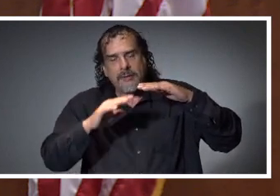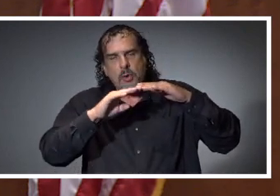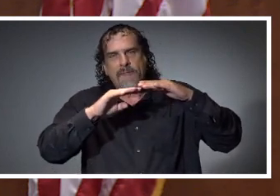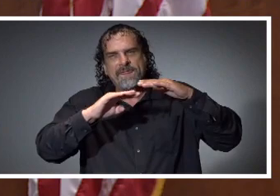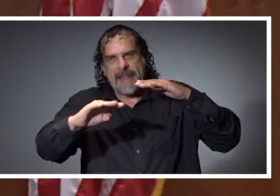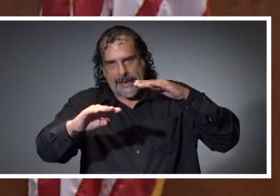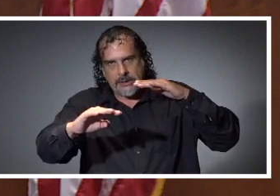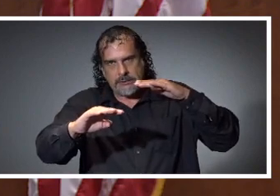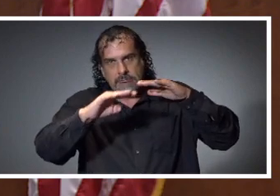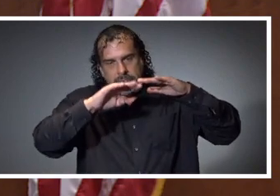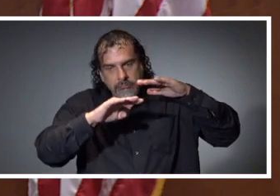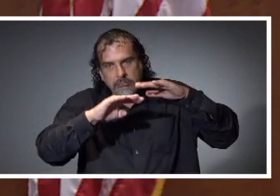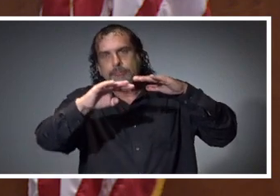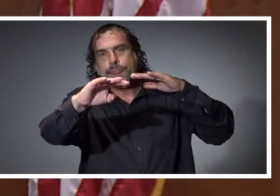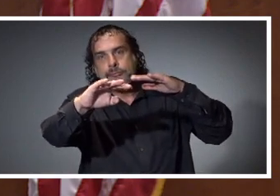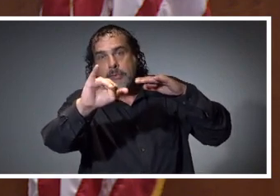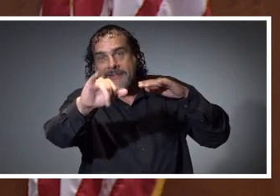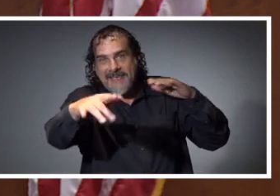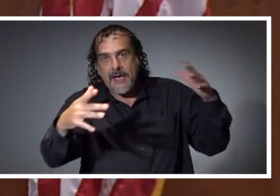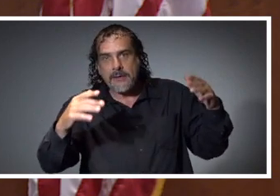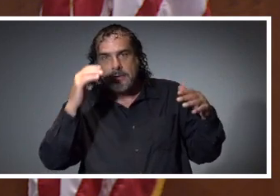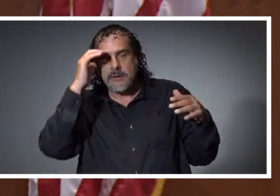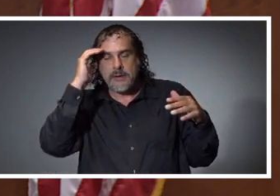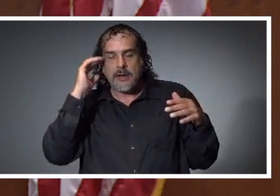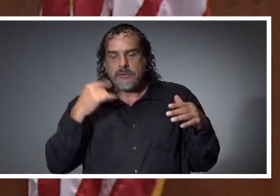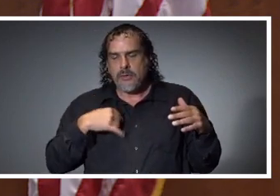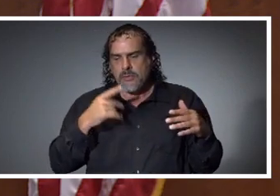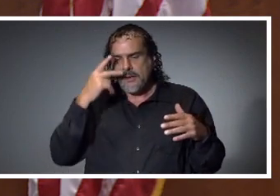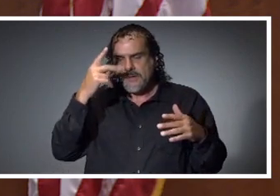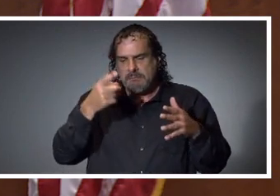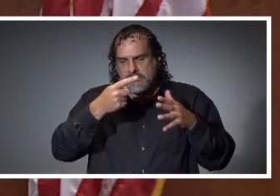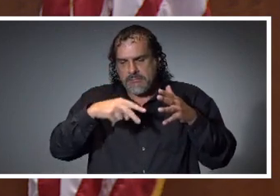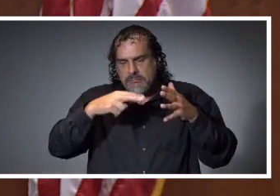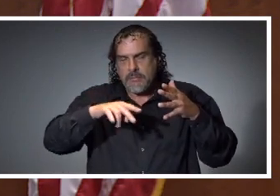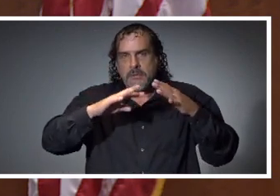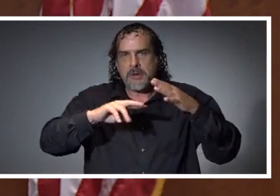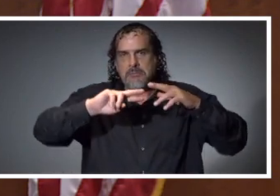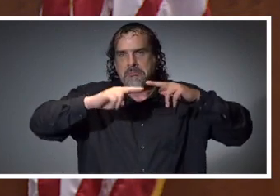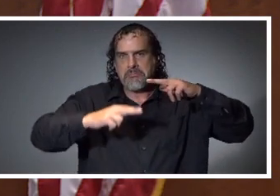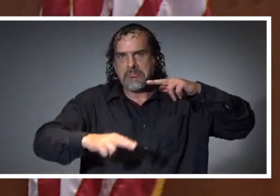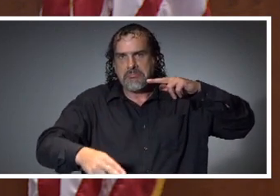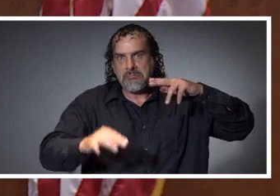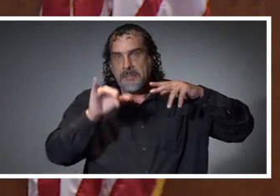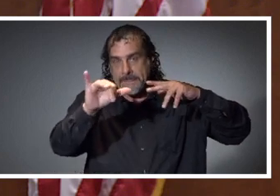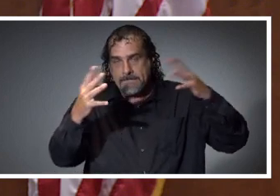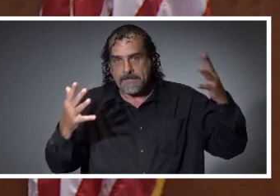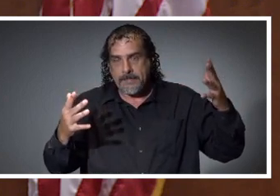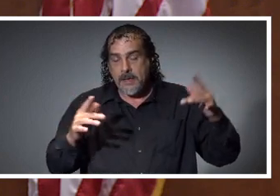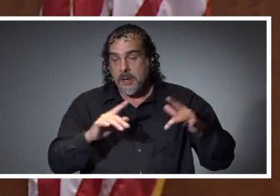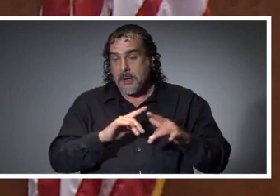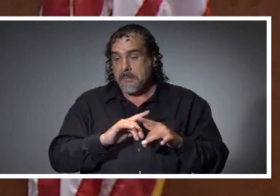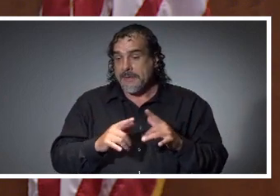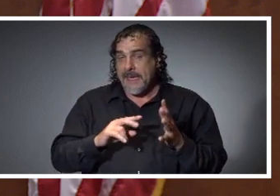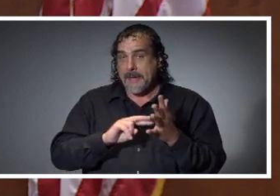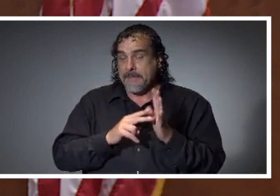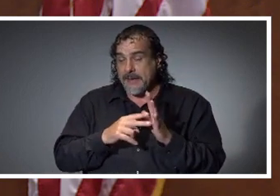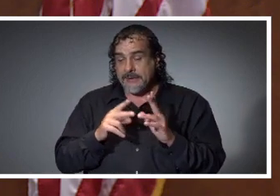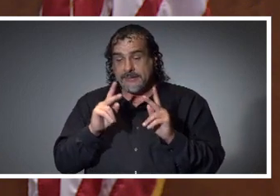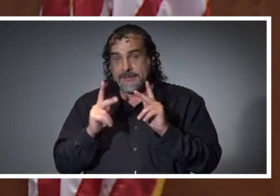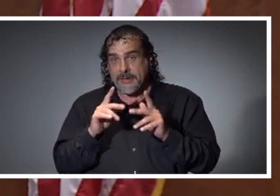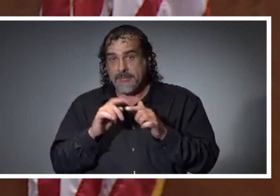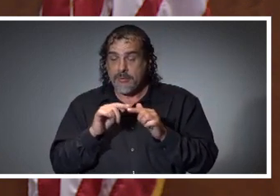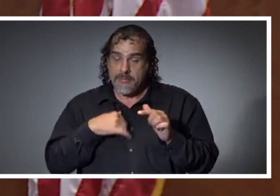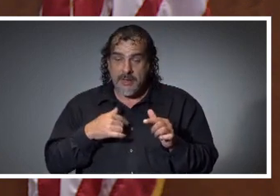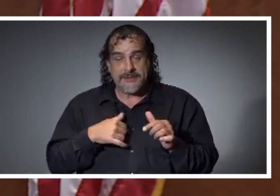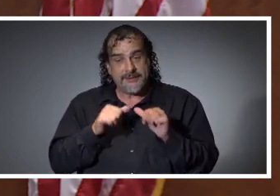see that roll over and actually start declining on hospitalizations. But all of that is going to be dependent upon our ability to continue to drive